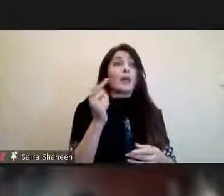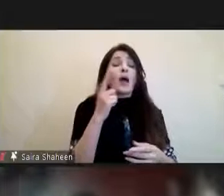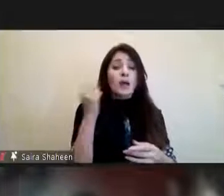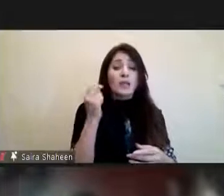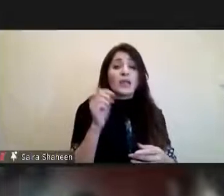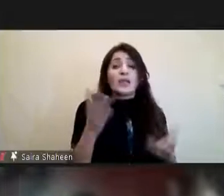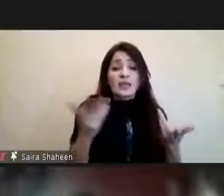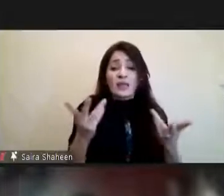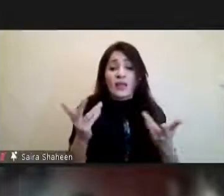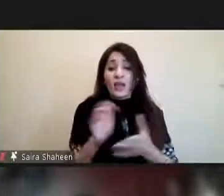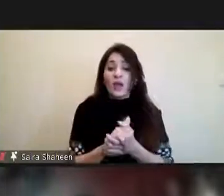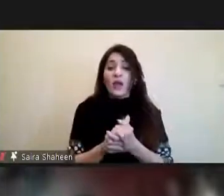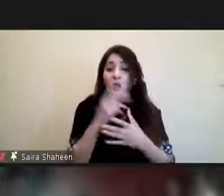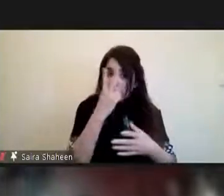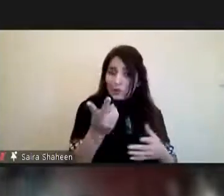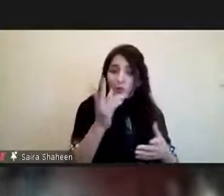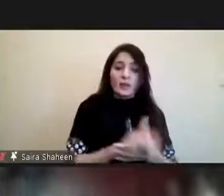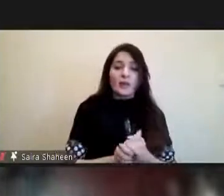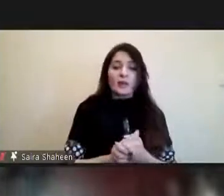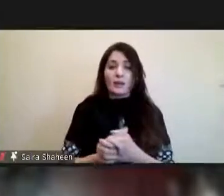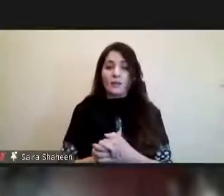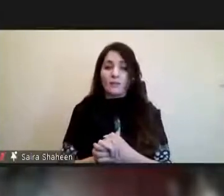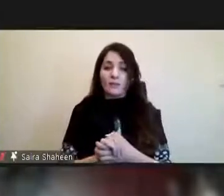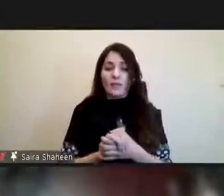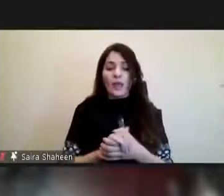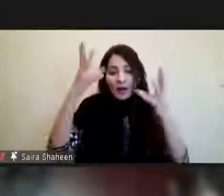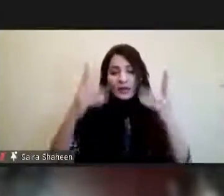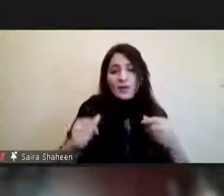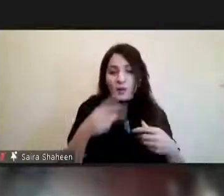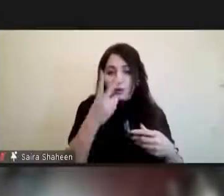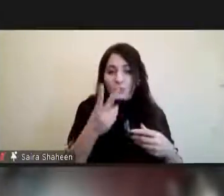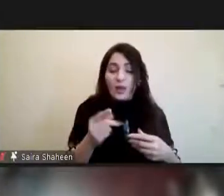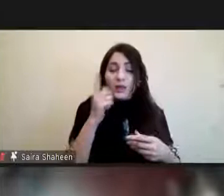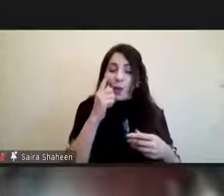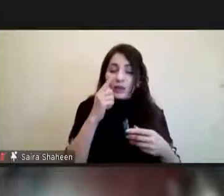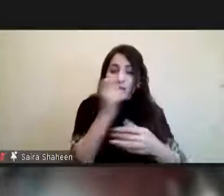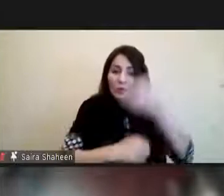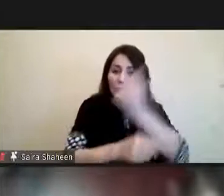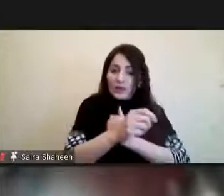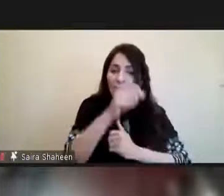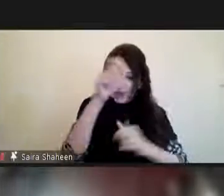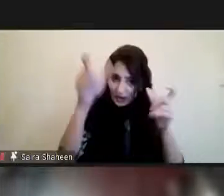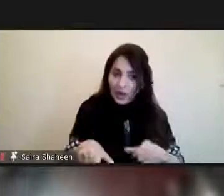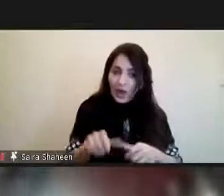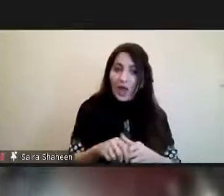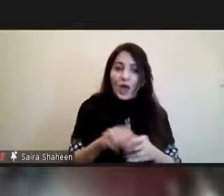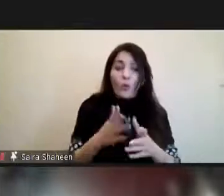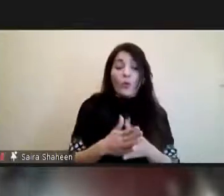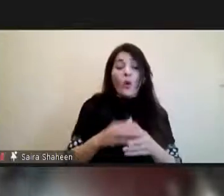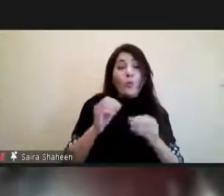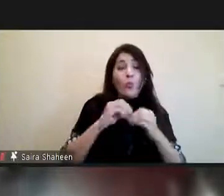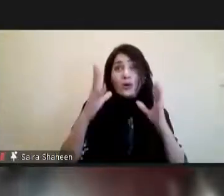more significant. So our data indicates that women with disabilities are at greater risk of being